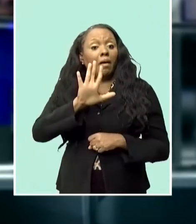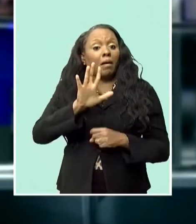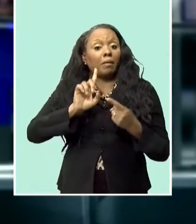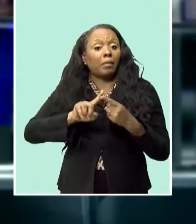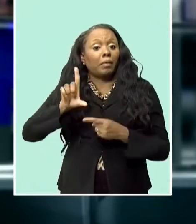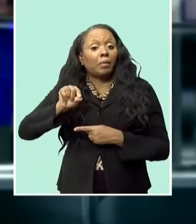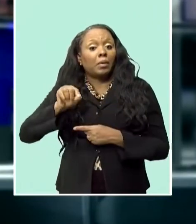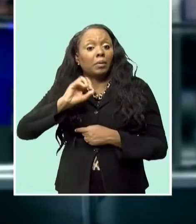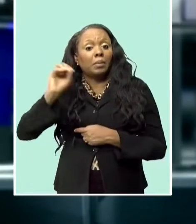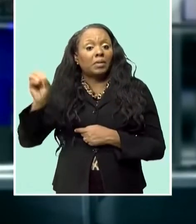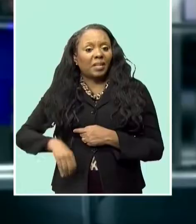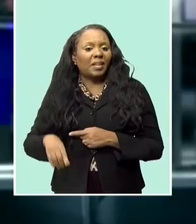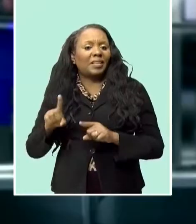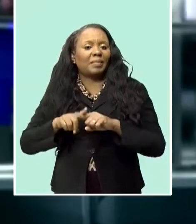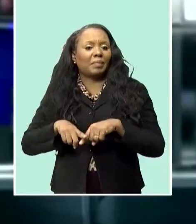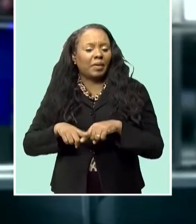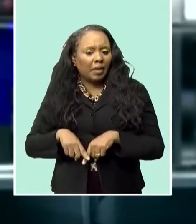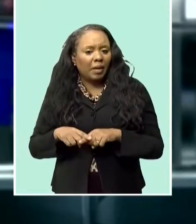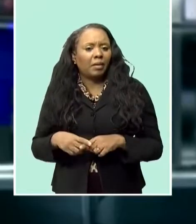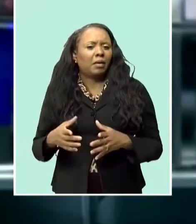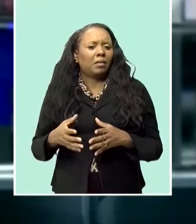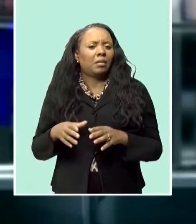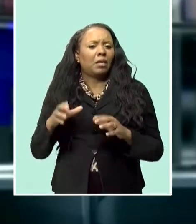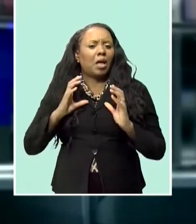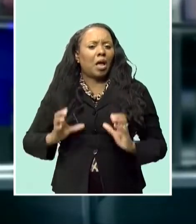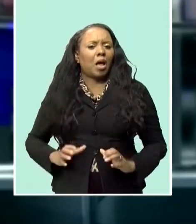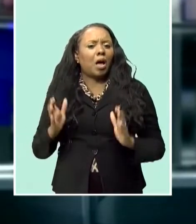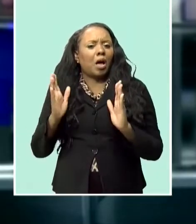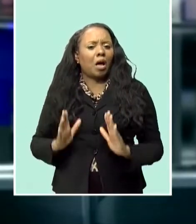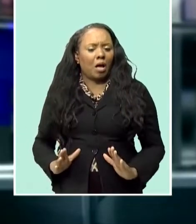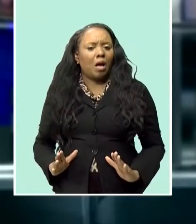on the tariff on which the customers receive their service.